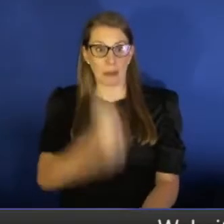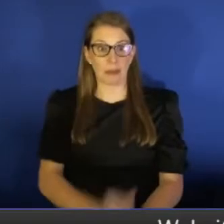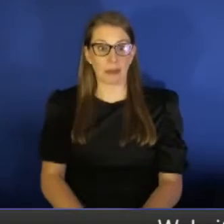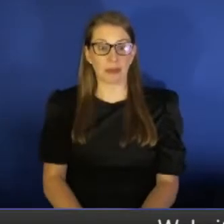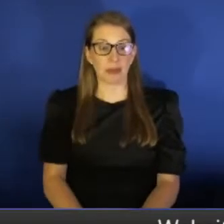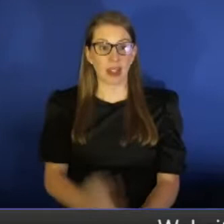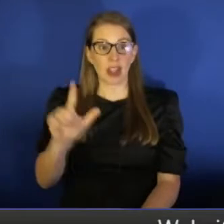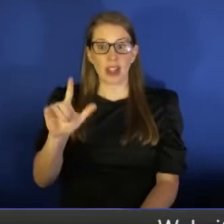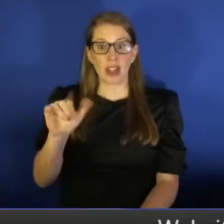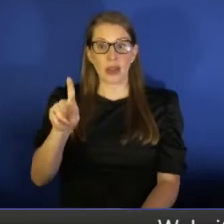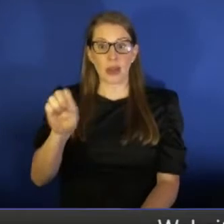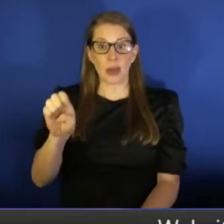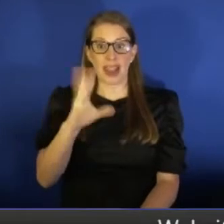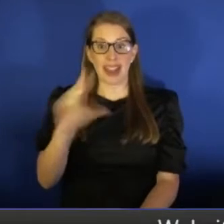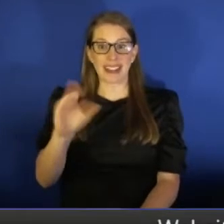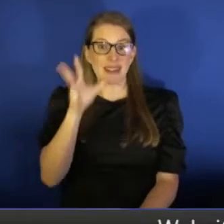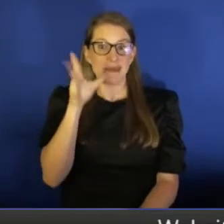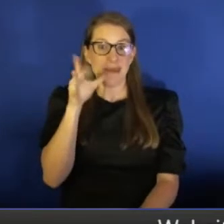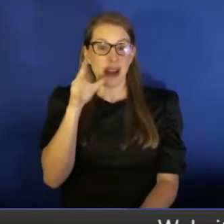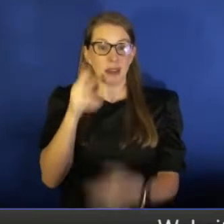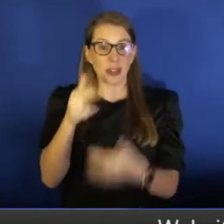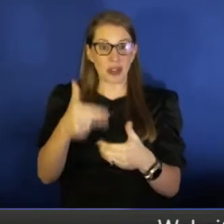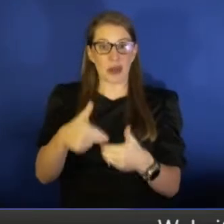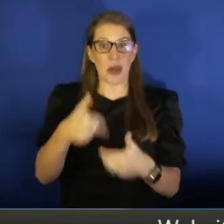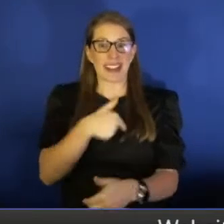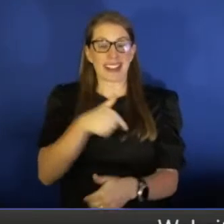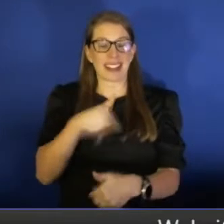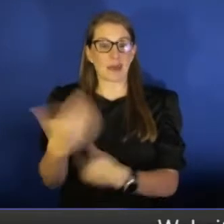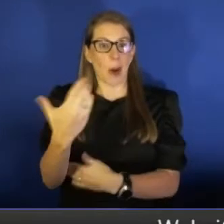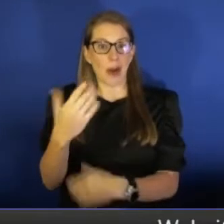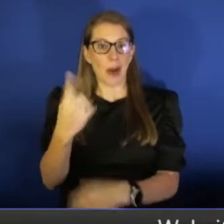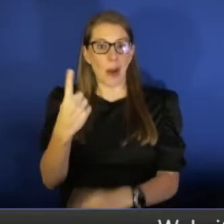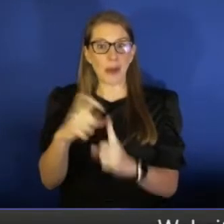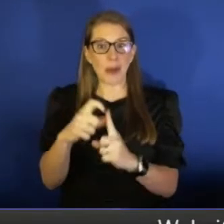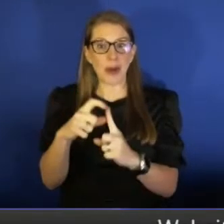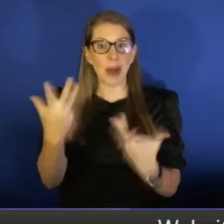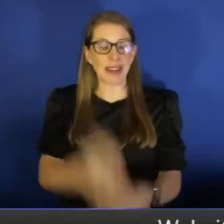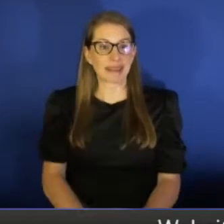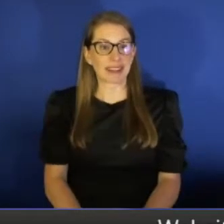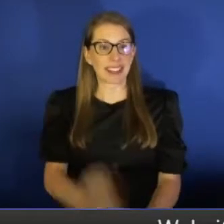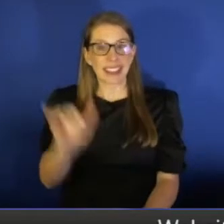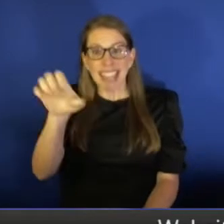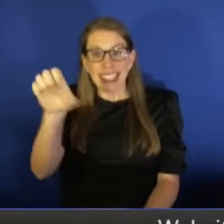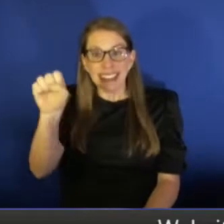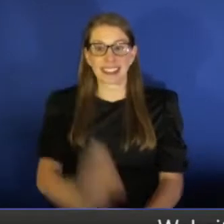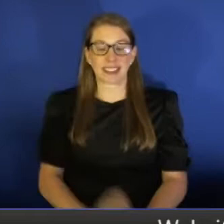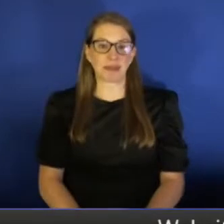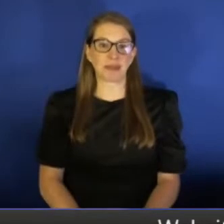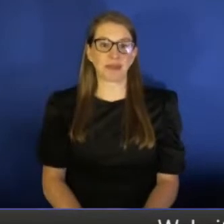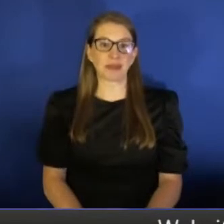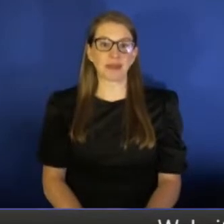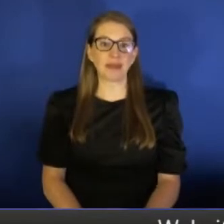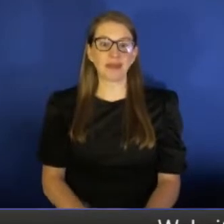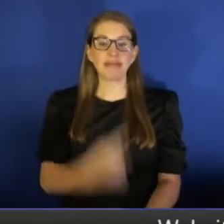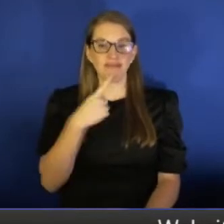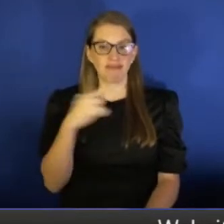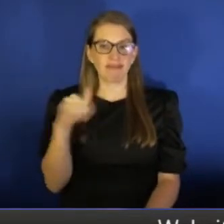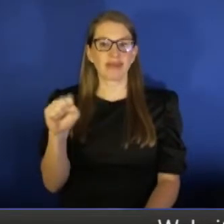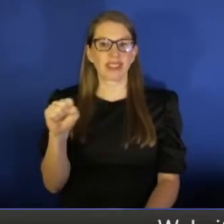Kim, join us this morning. Good morning to both of you. What is that one word? Yes. Yes. Say yes. What do you mean by